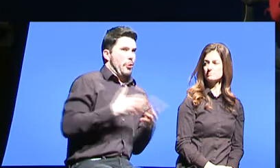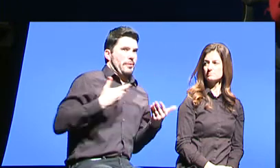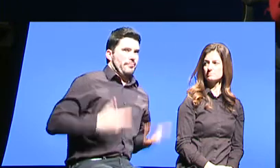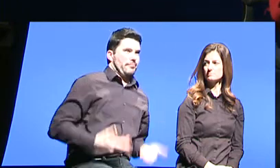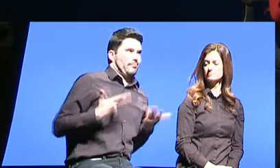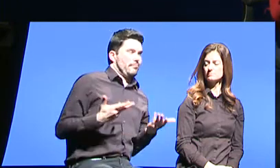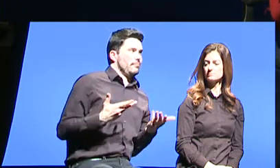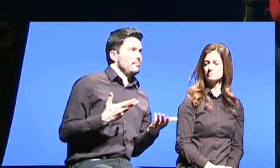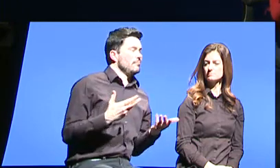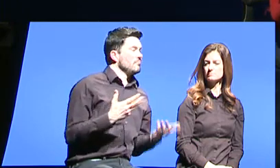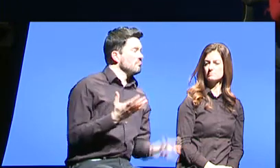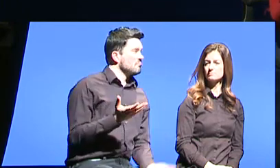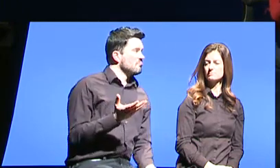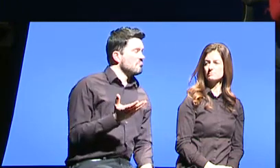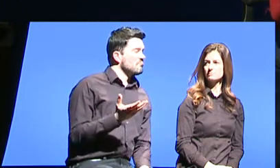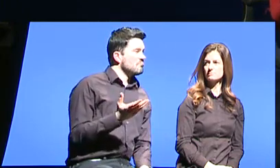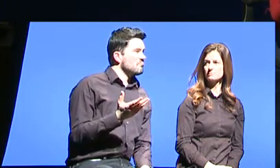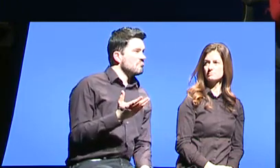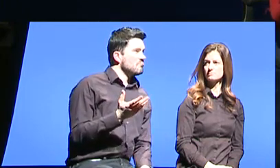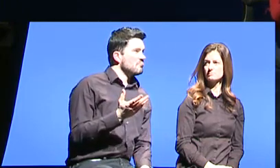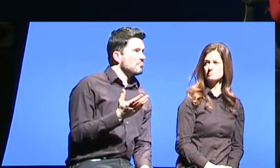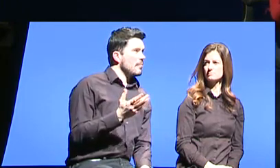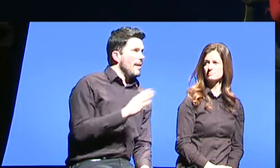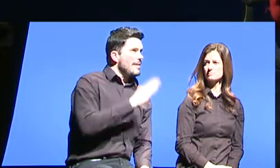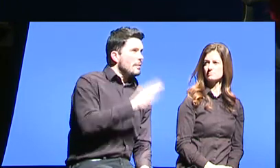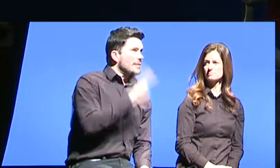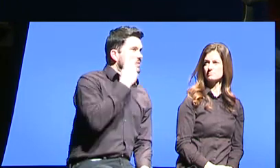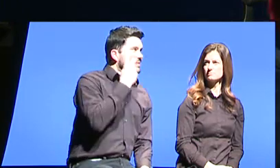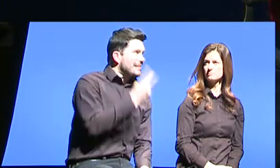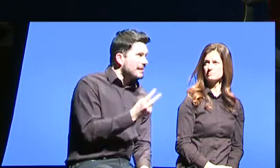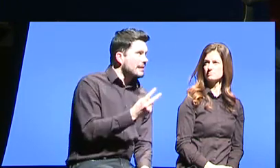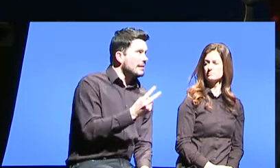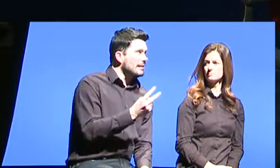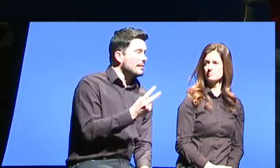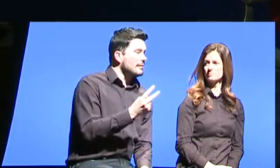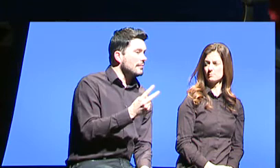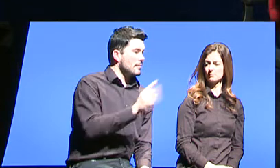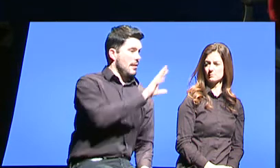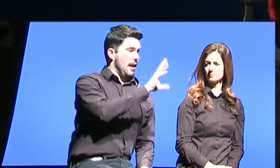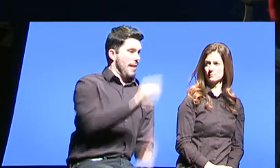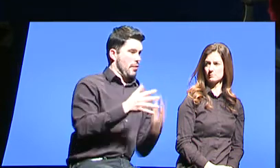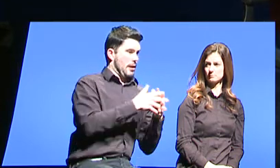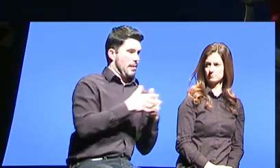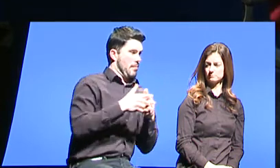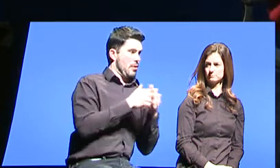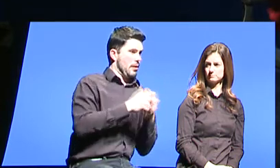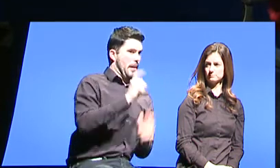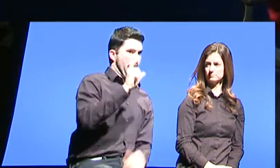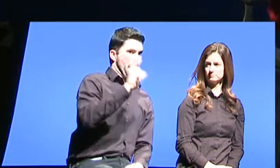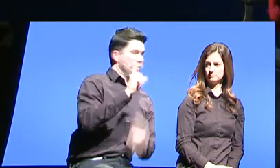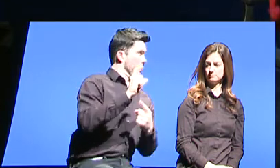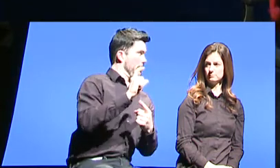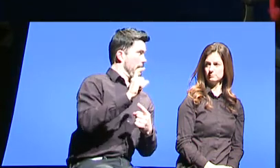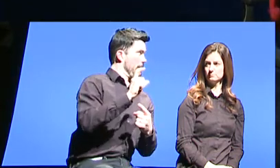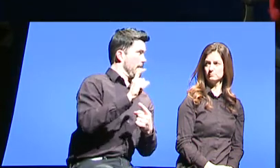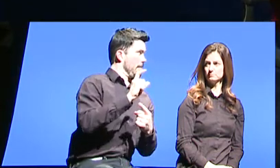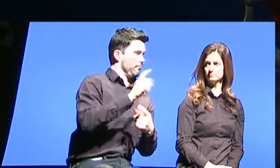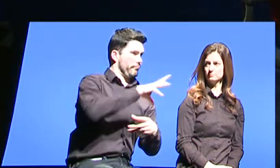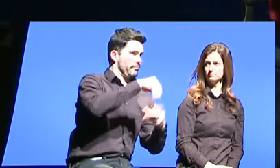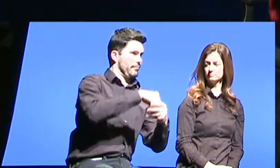and I never seen an African American Muslim figure on TV or really anywhere.